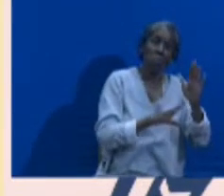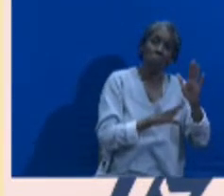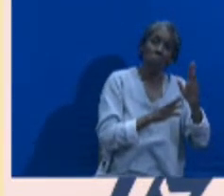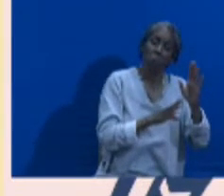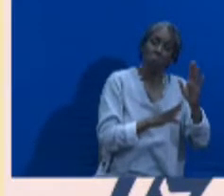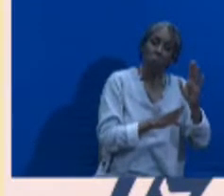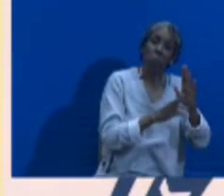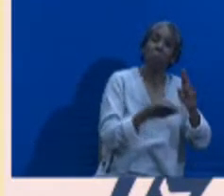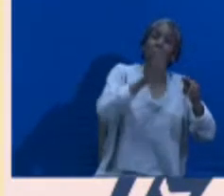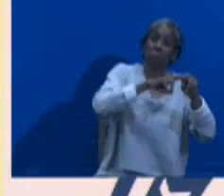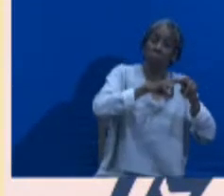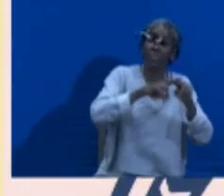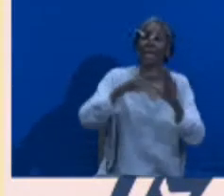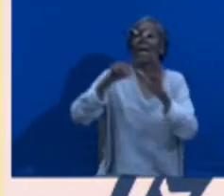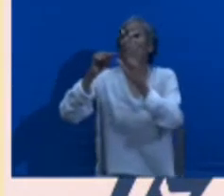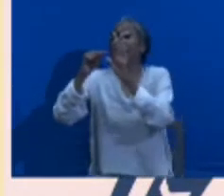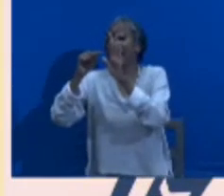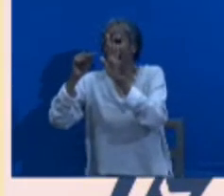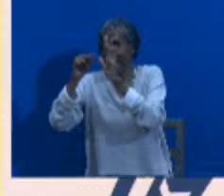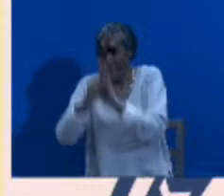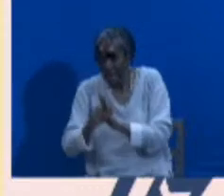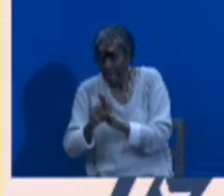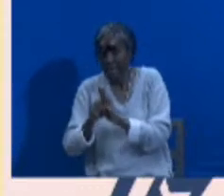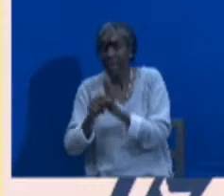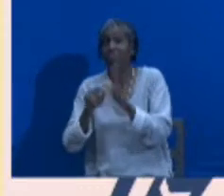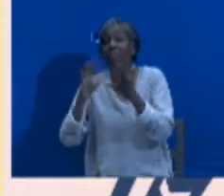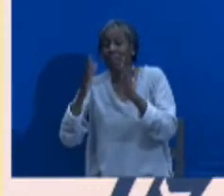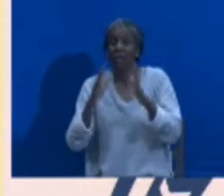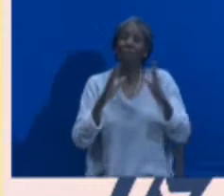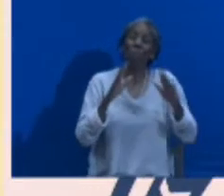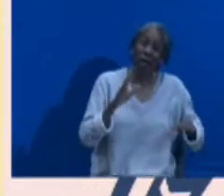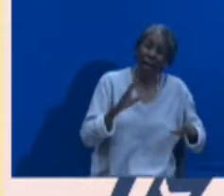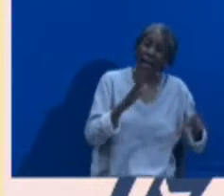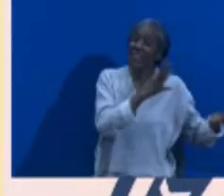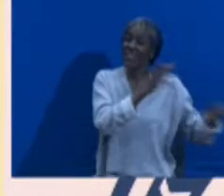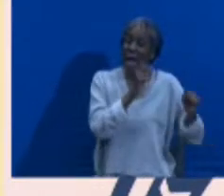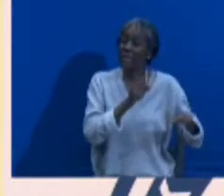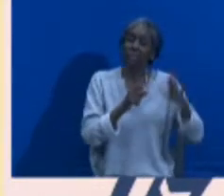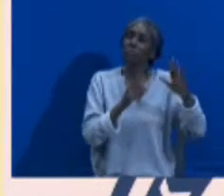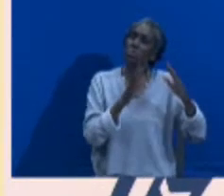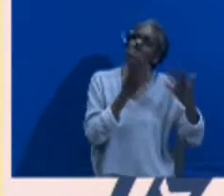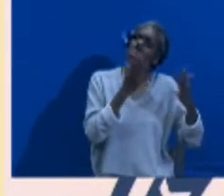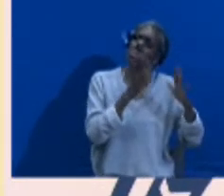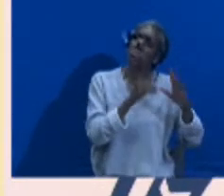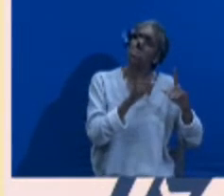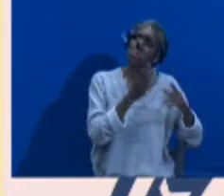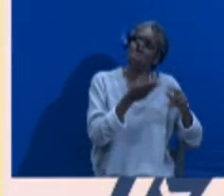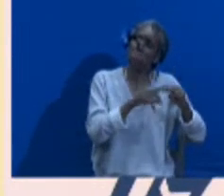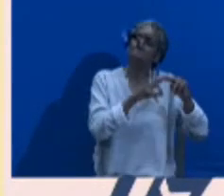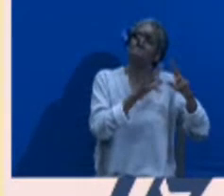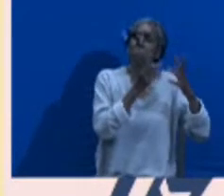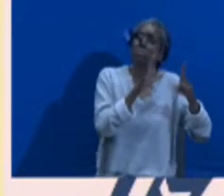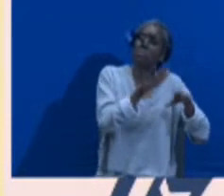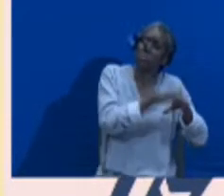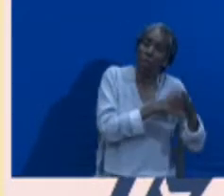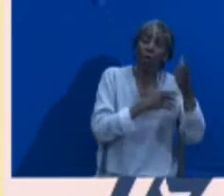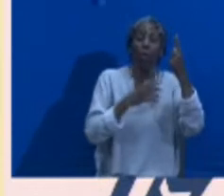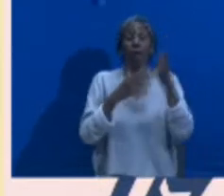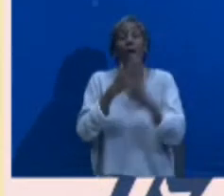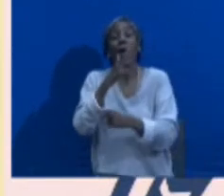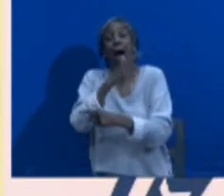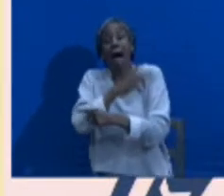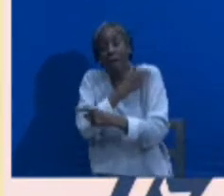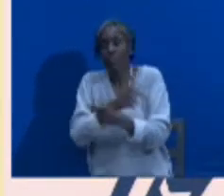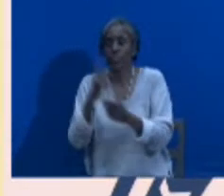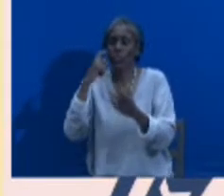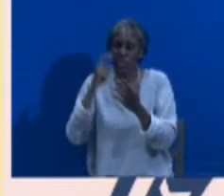is the right direction we want to go in. Our hospitalizations have been stable. However, we are seeing a slight